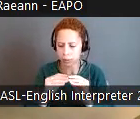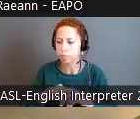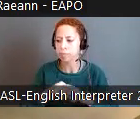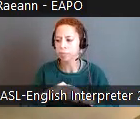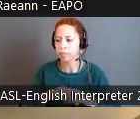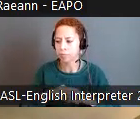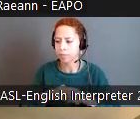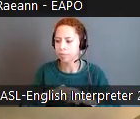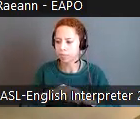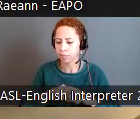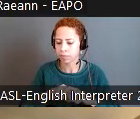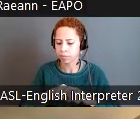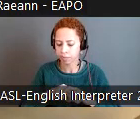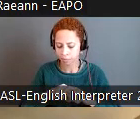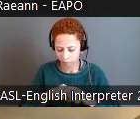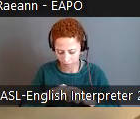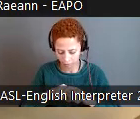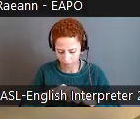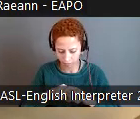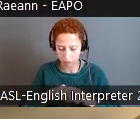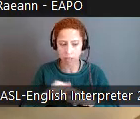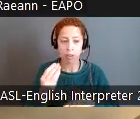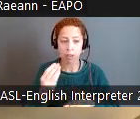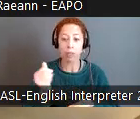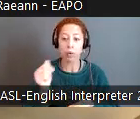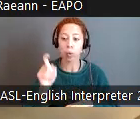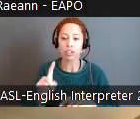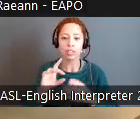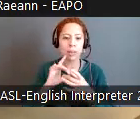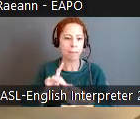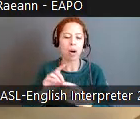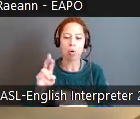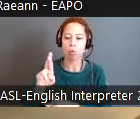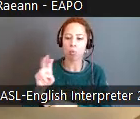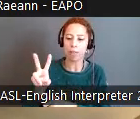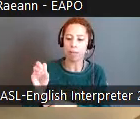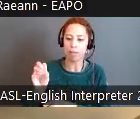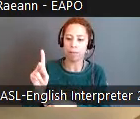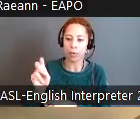information. There's quite a few questions about revoking the power of attorney.